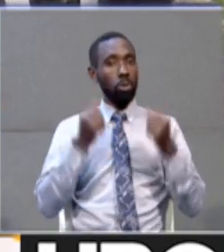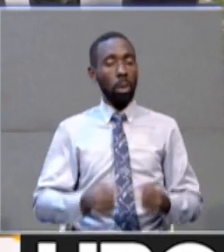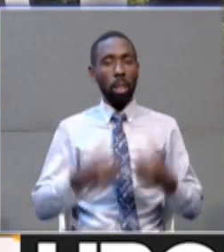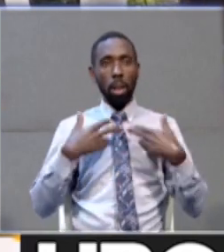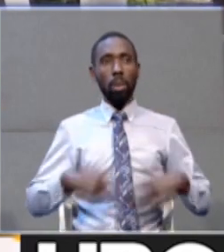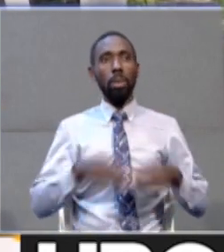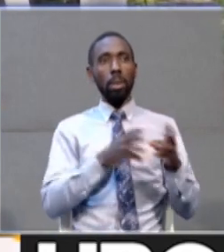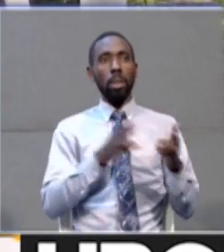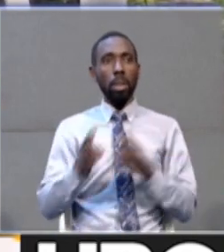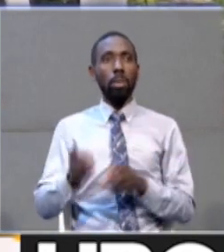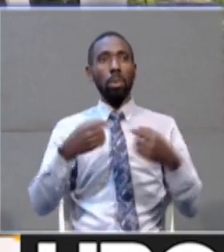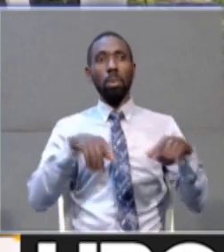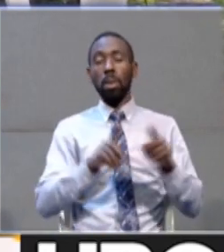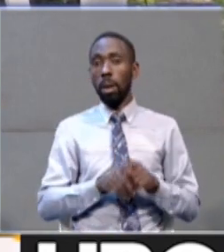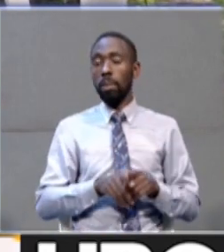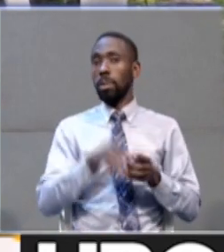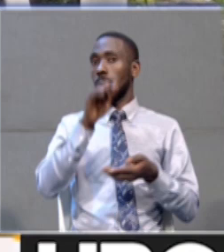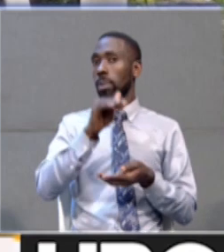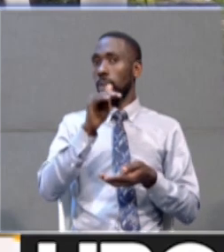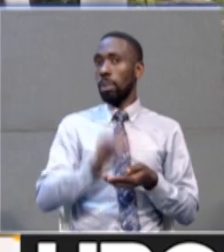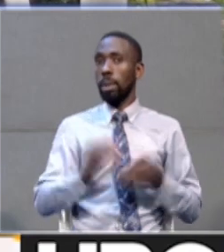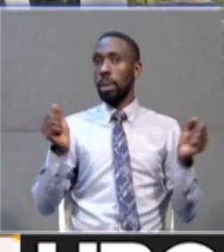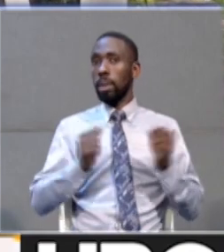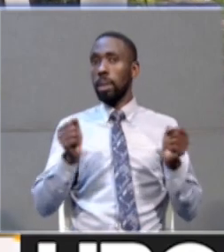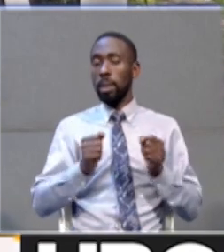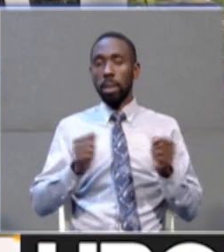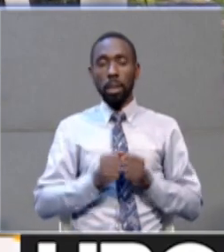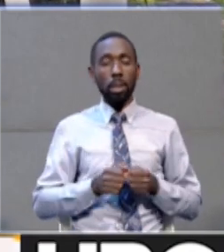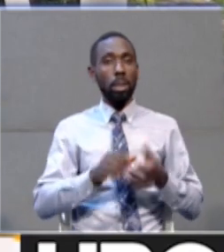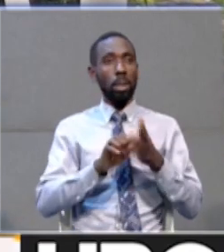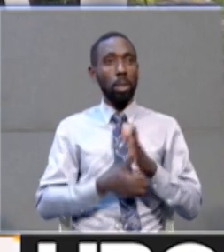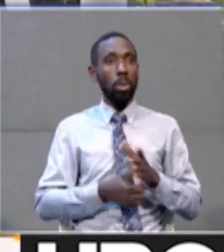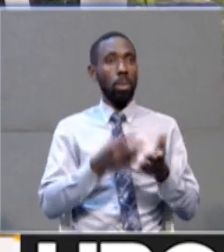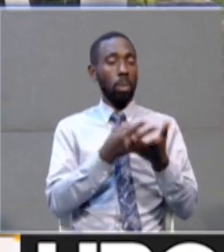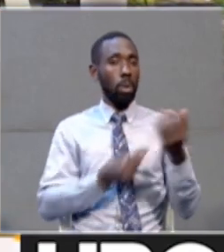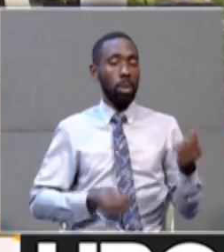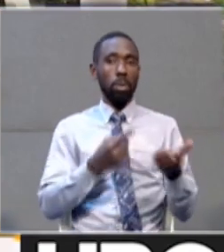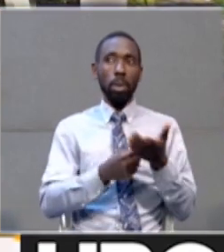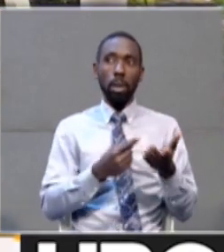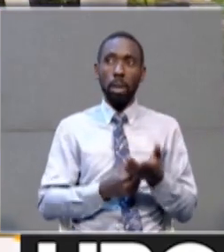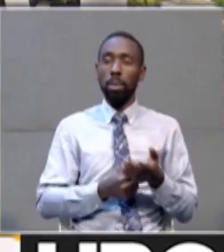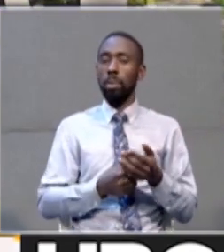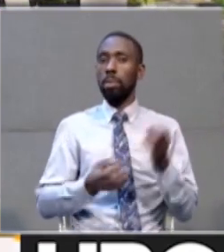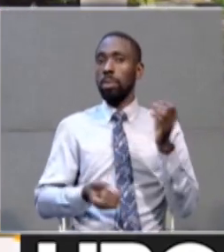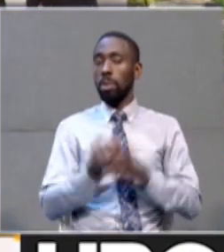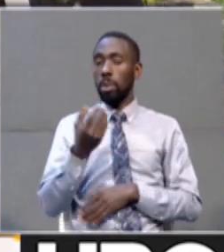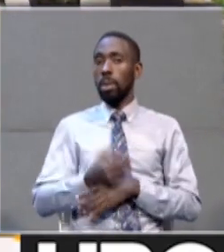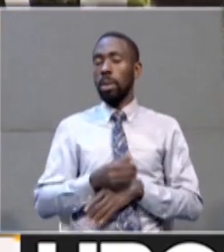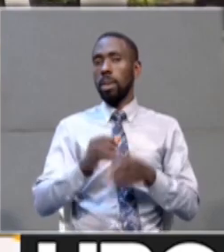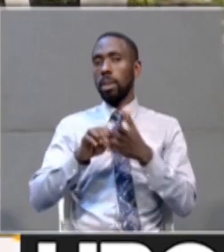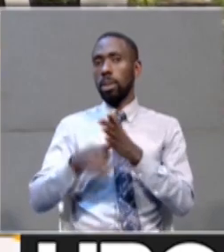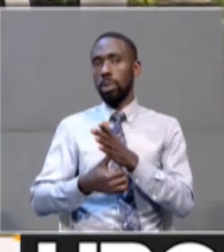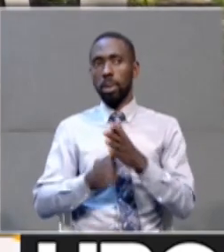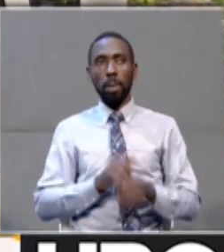year with these donated equipment kits. It's an example of the work that we're continuing to do in the